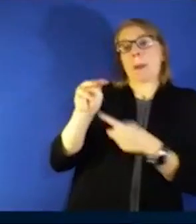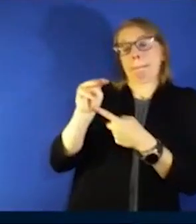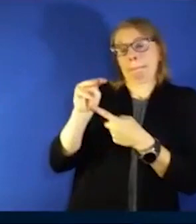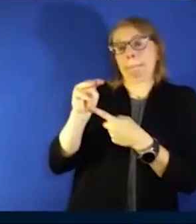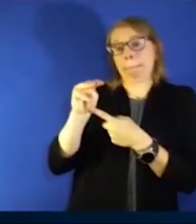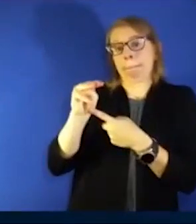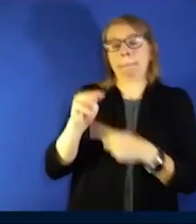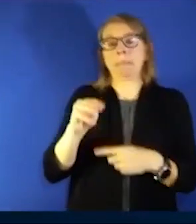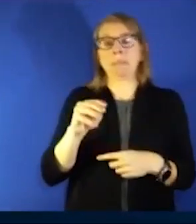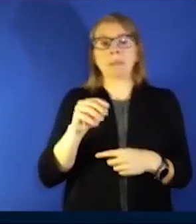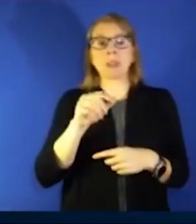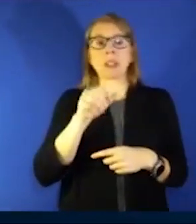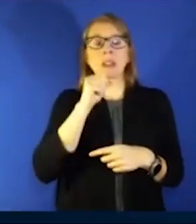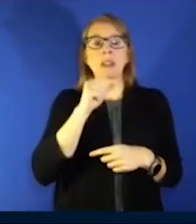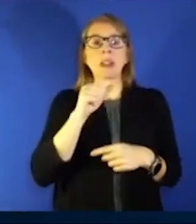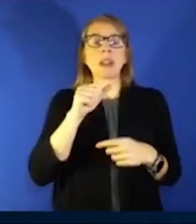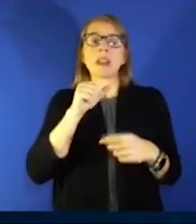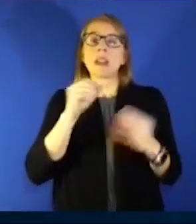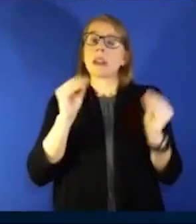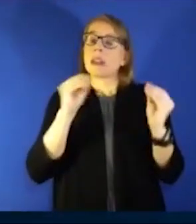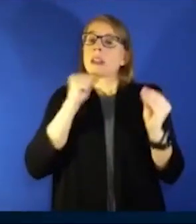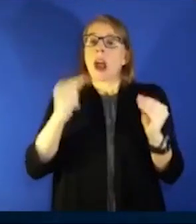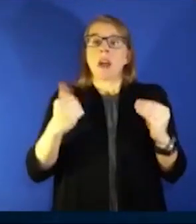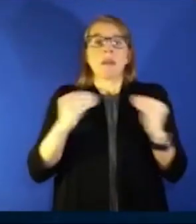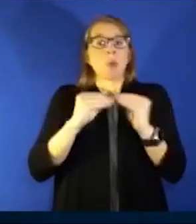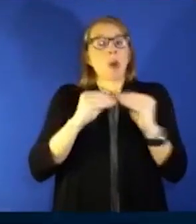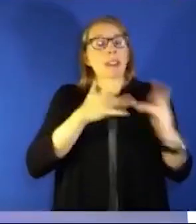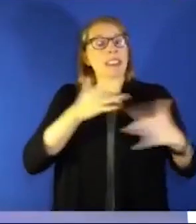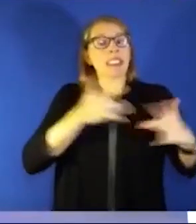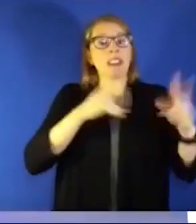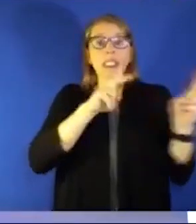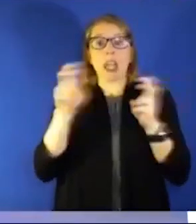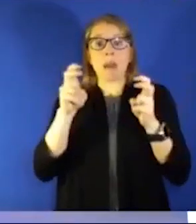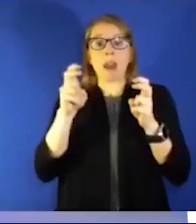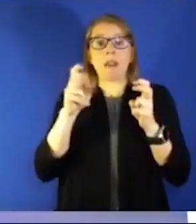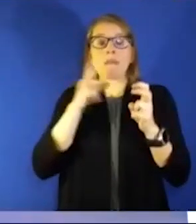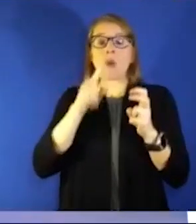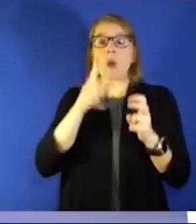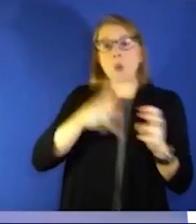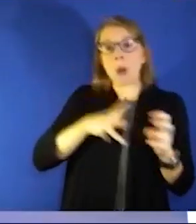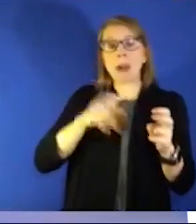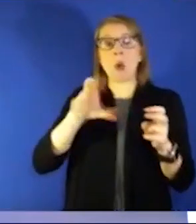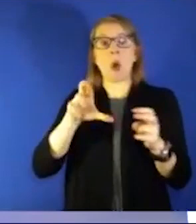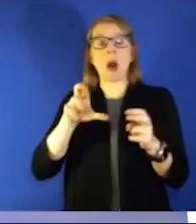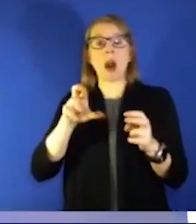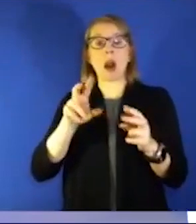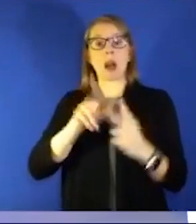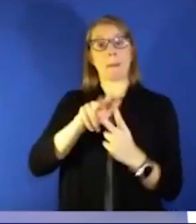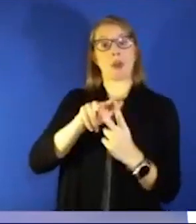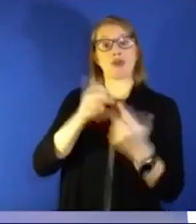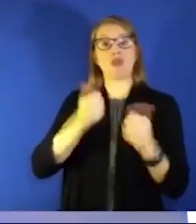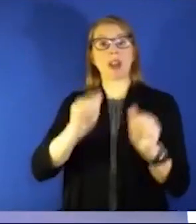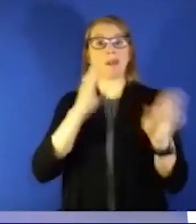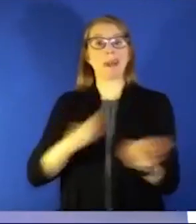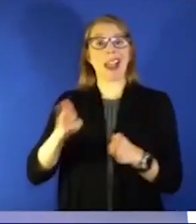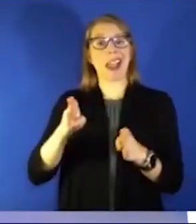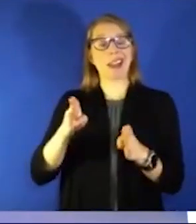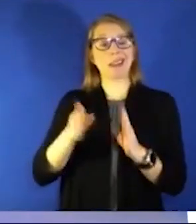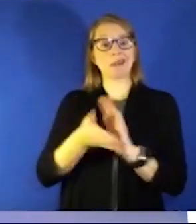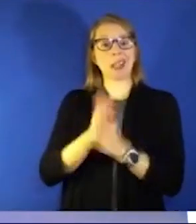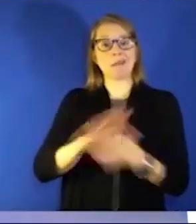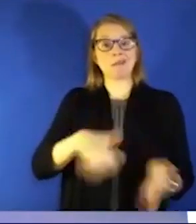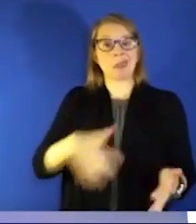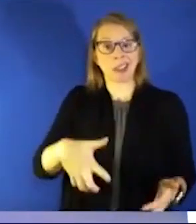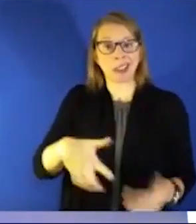more sensitive than a woman who's trying to have a baby, or a couple trying to plan their family, and certainly a parent trying to make good decisions for their